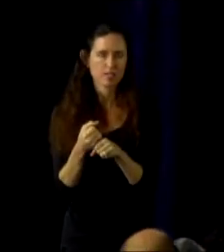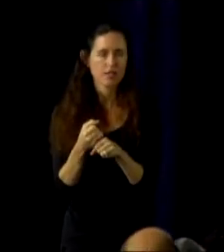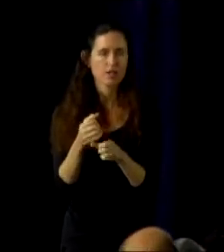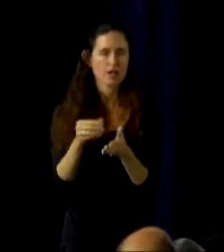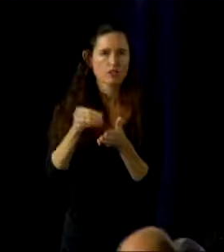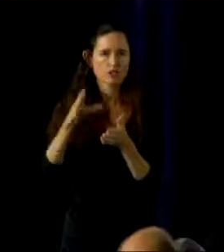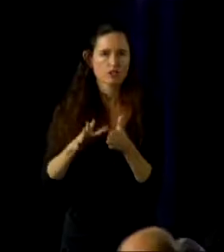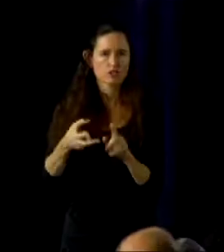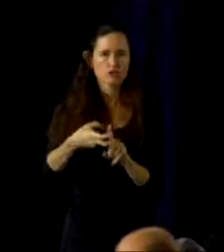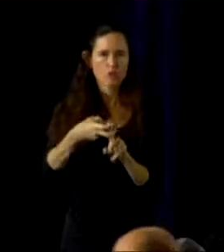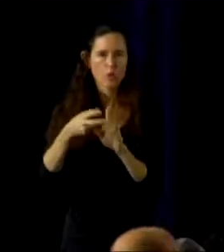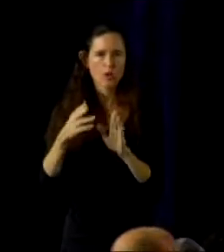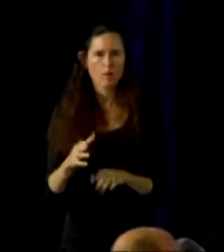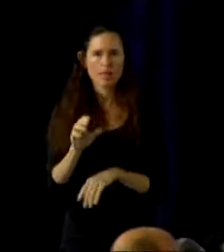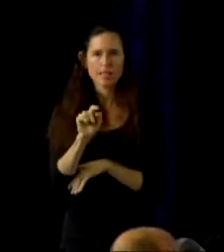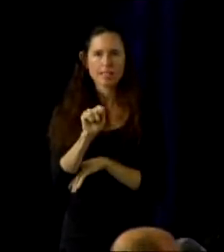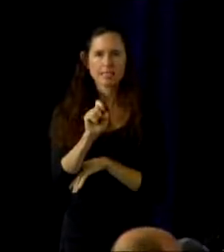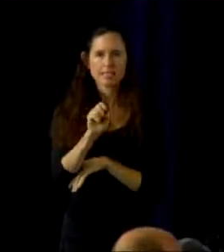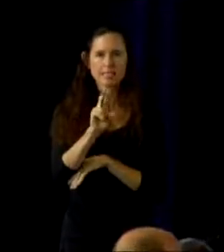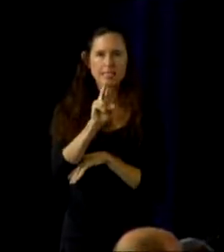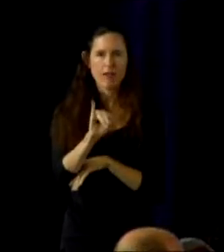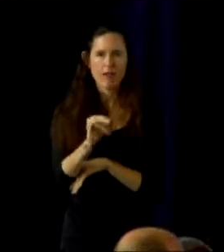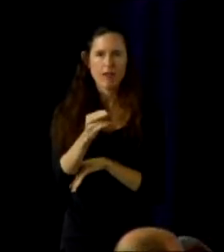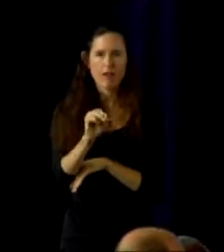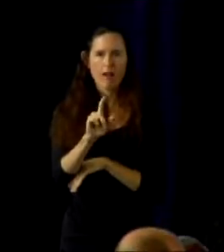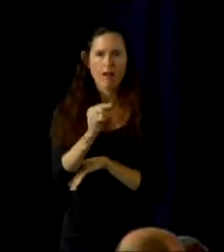Recruitment, Terry Hollingshead. Terry, are you here?